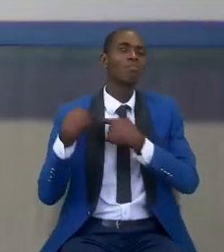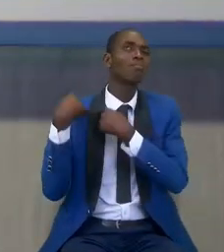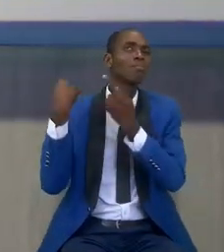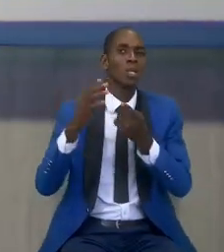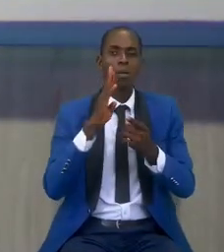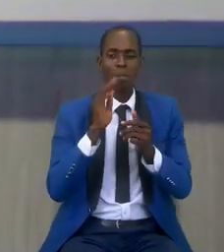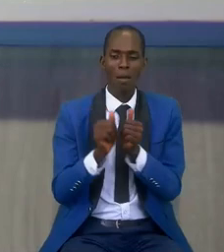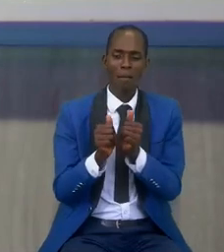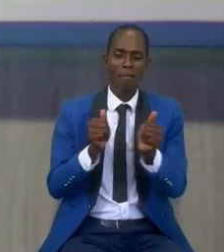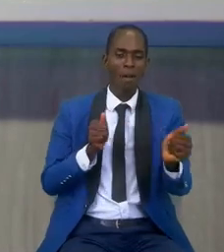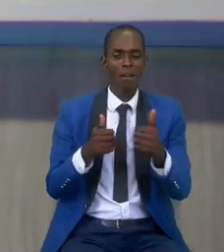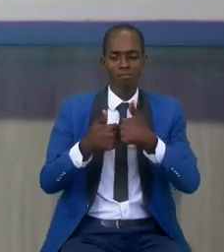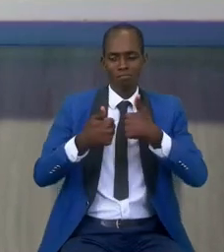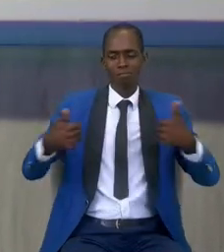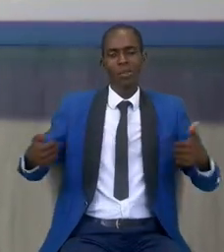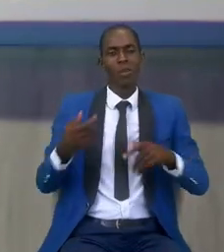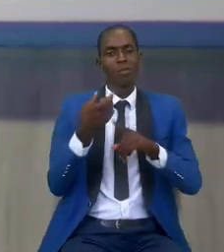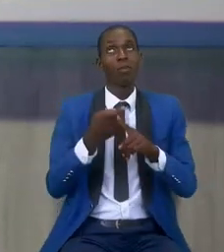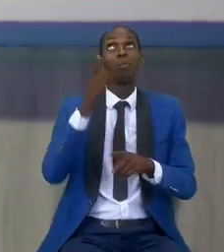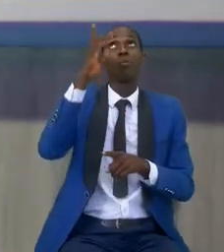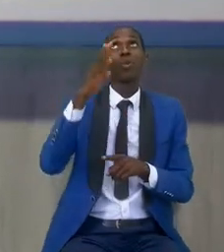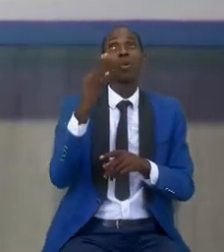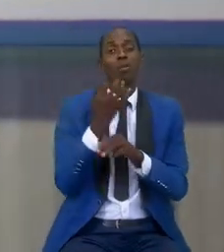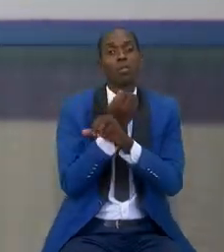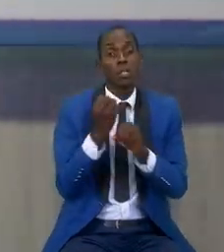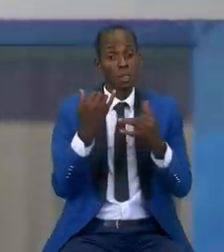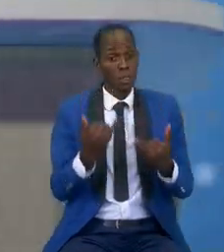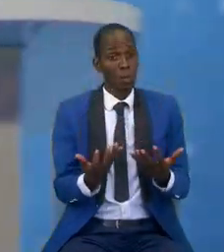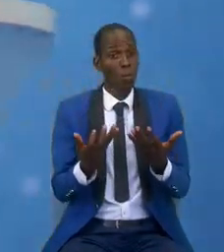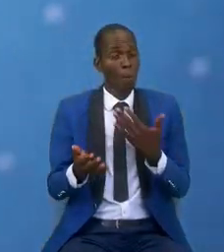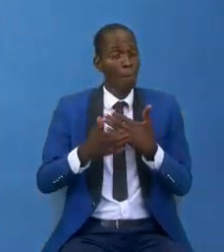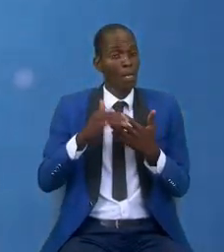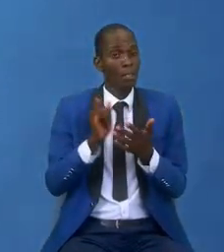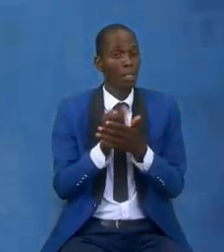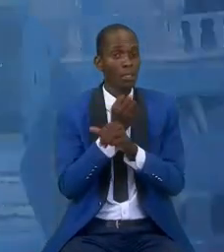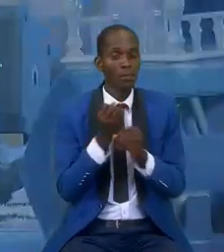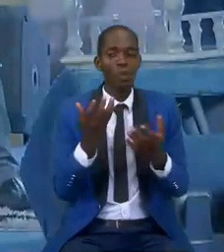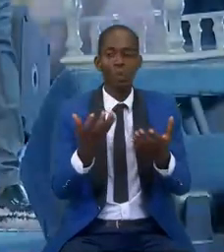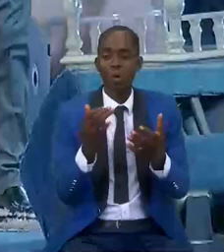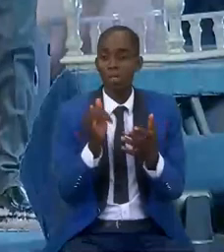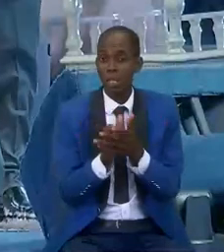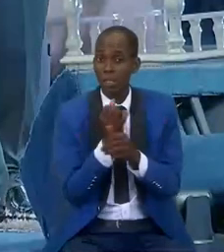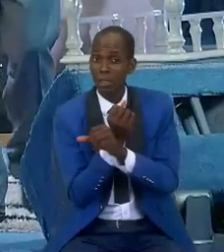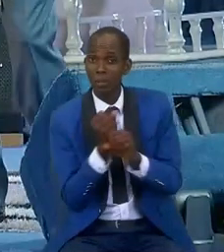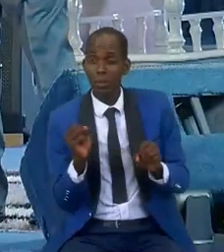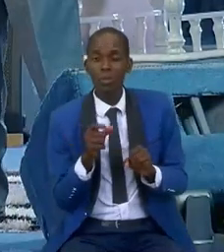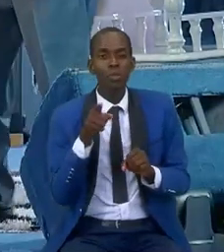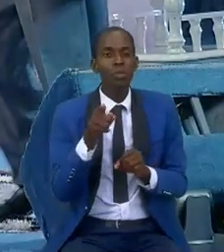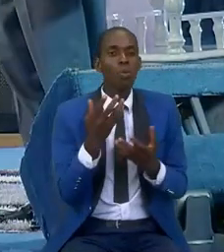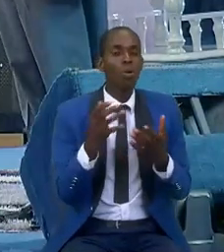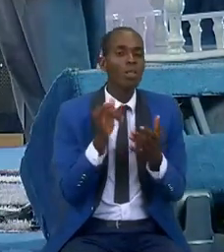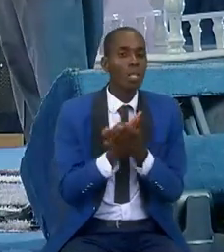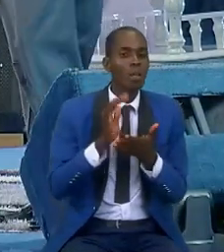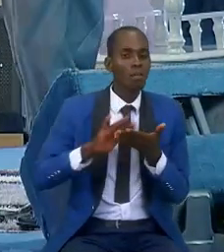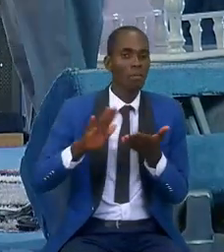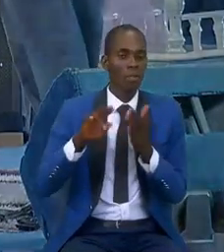salvation we deserve that salvation we deserve that forgiveness and we want that New Life by all means and he